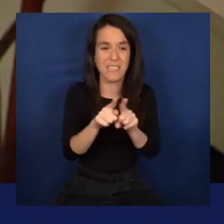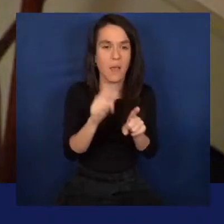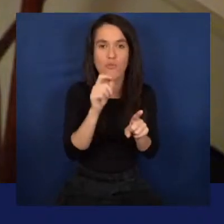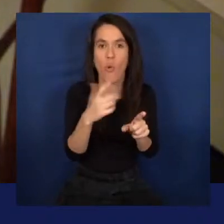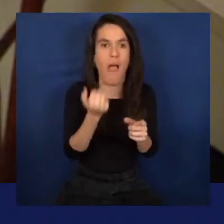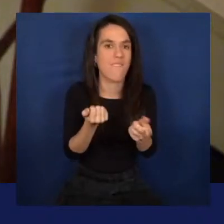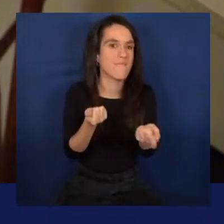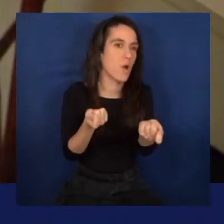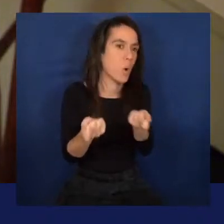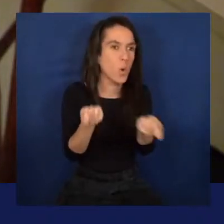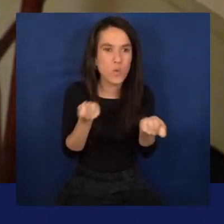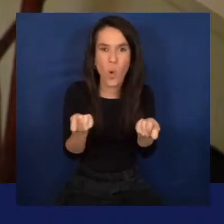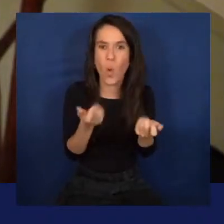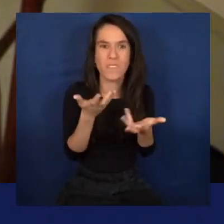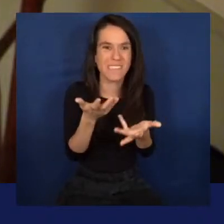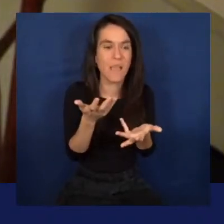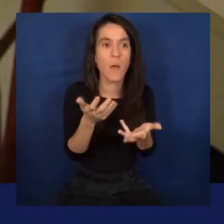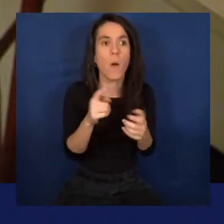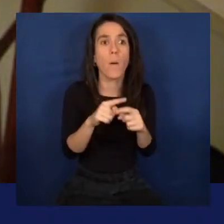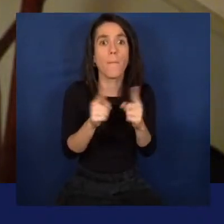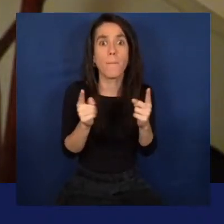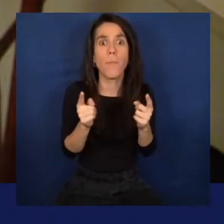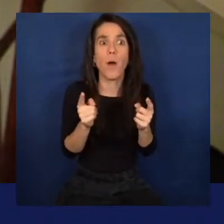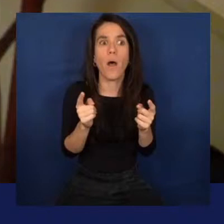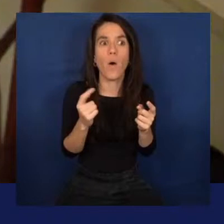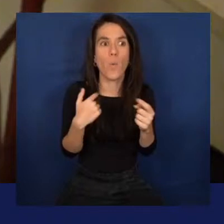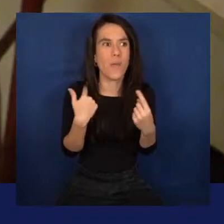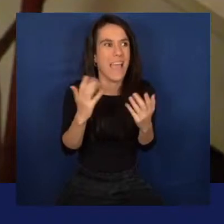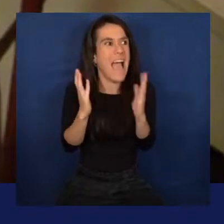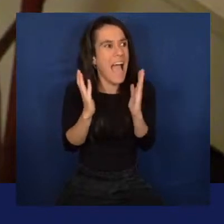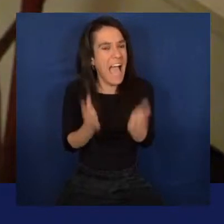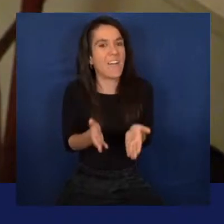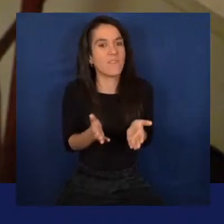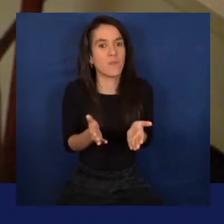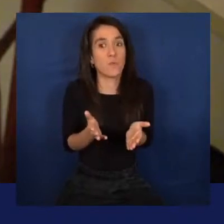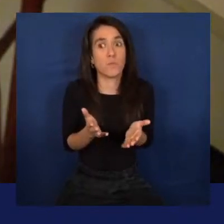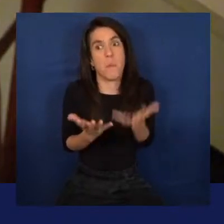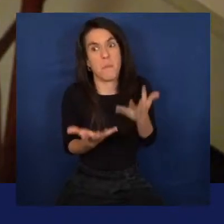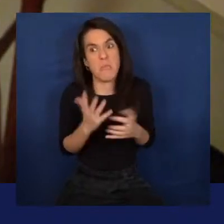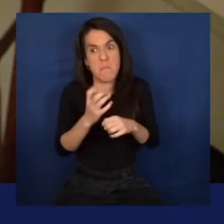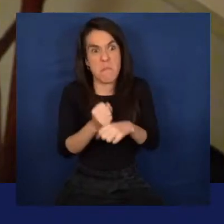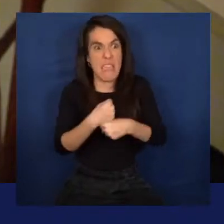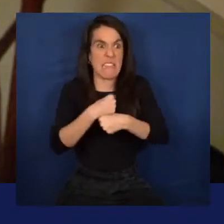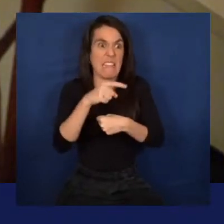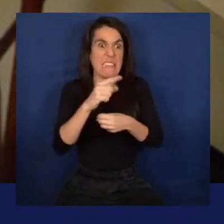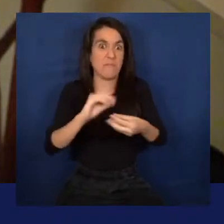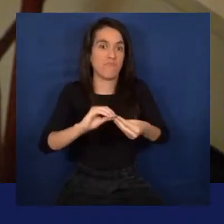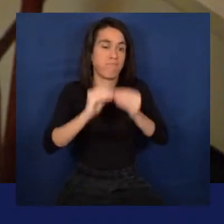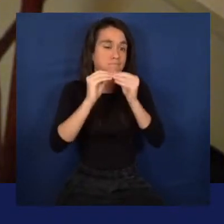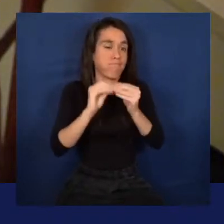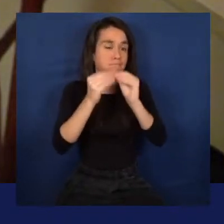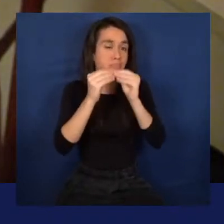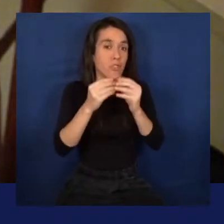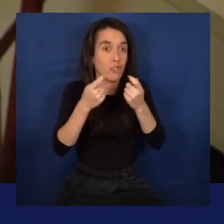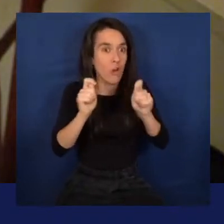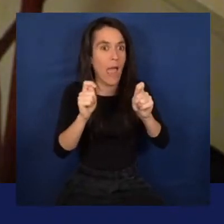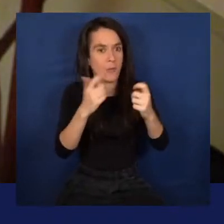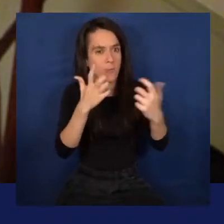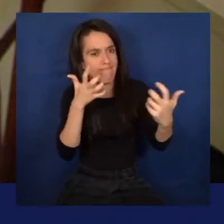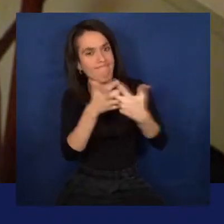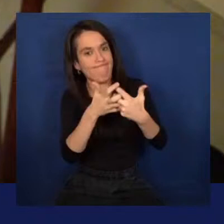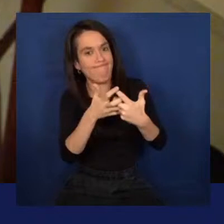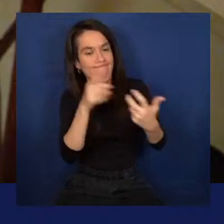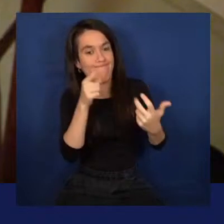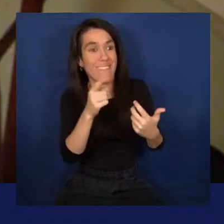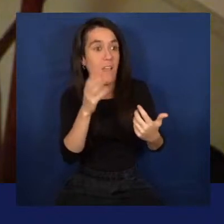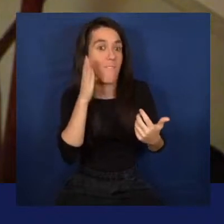at least I think we have to be, you know, we have to maybe make them and try to make them, and maybe future generations